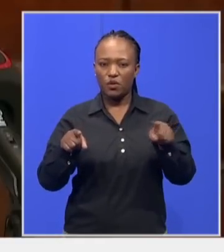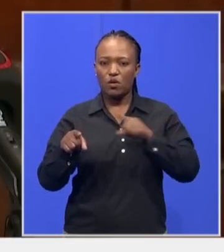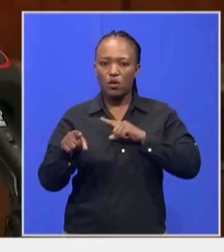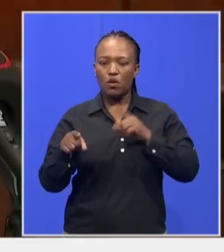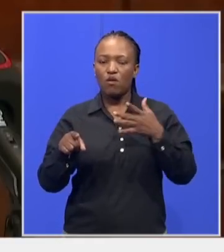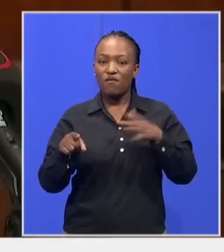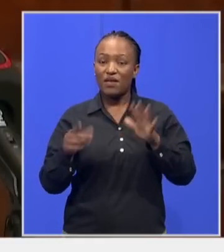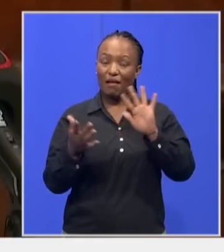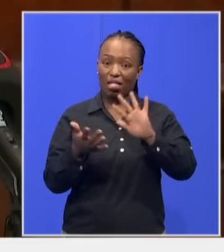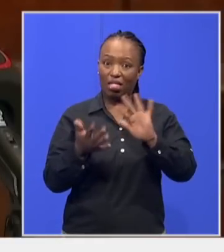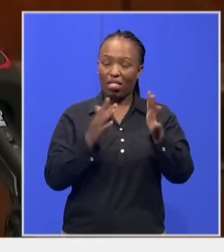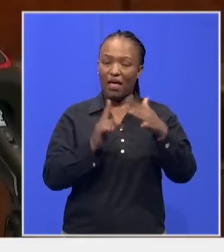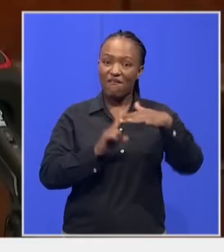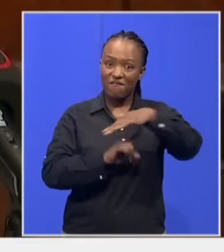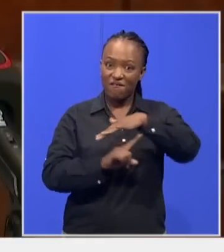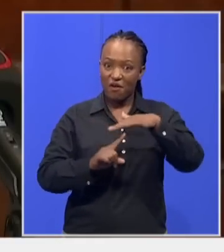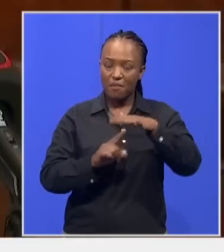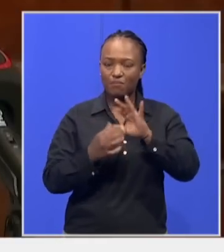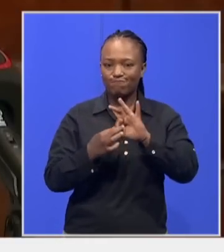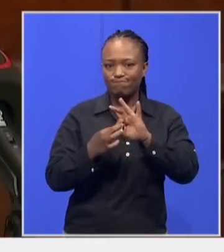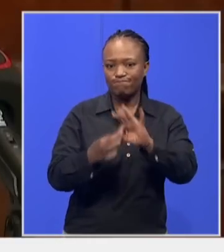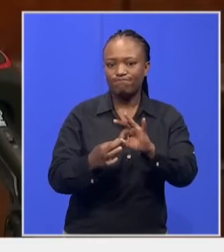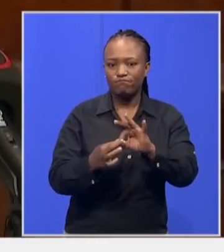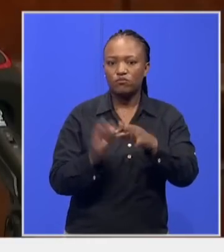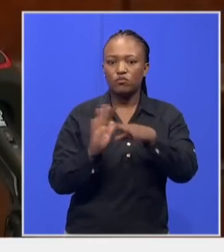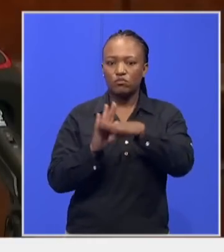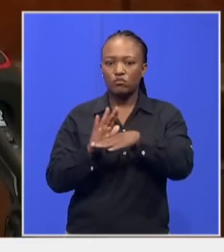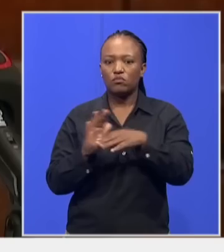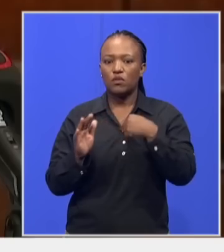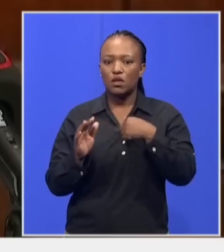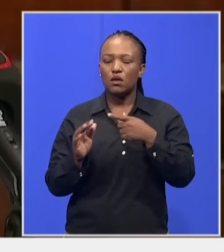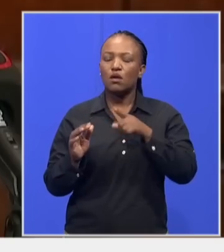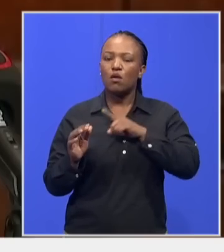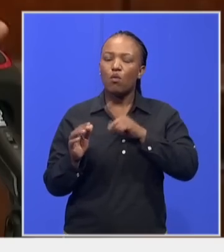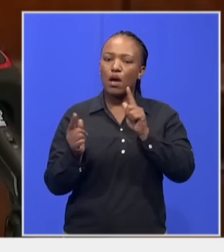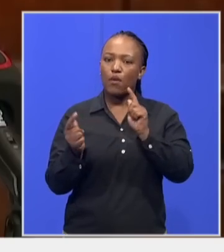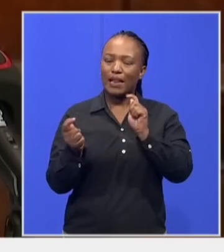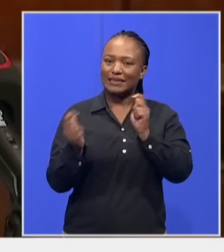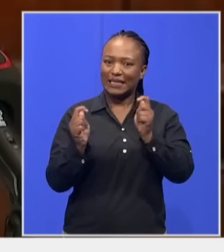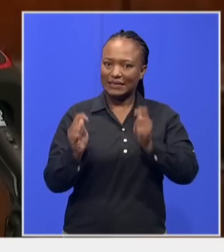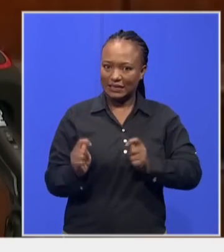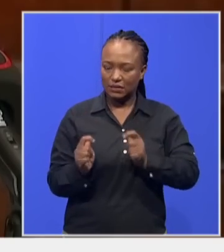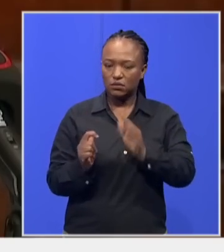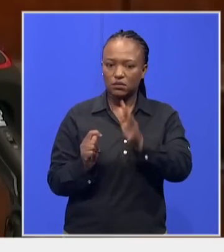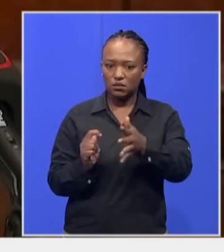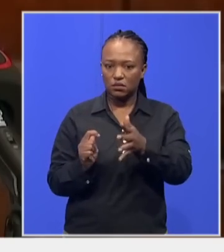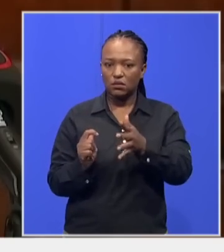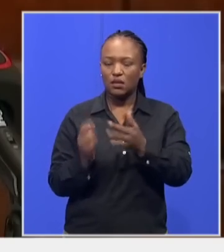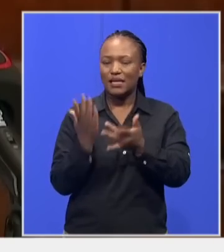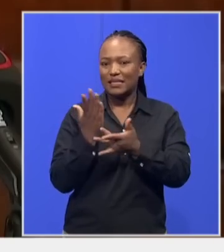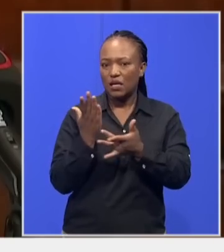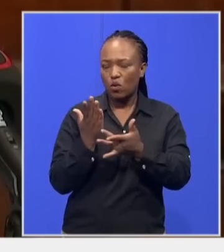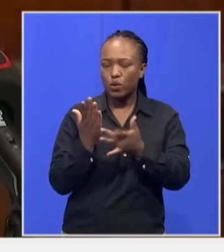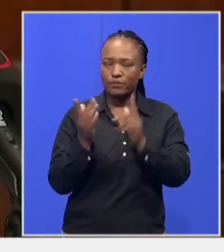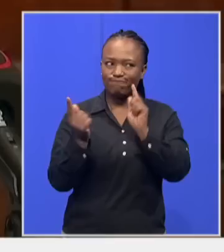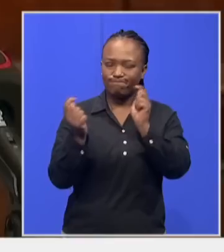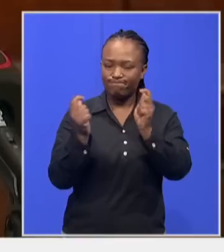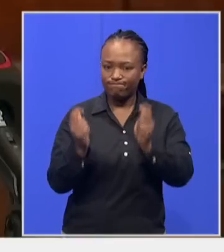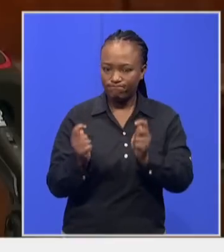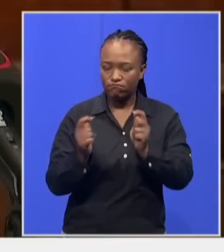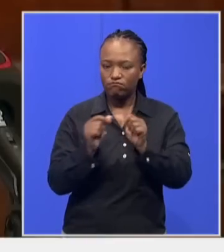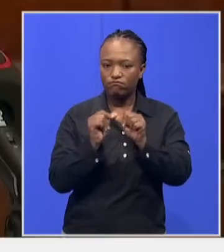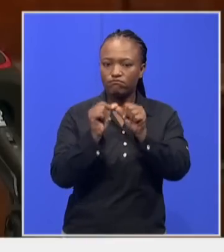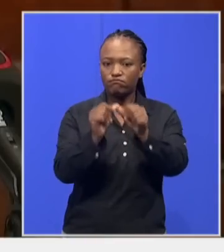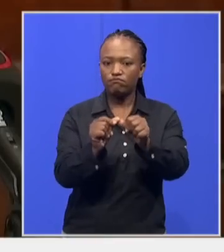to the environment, commit to a program to ensure that I'm going to retrofit technology to ensure that I remain within